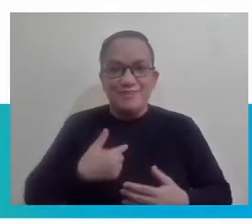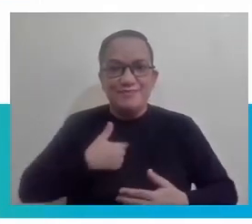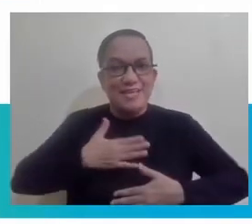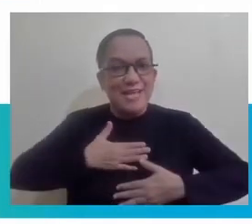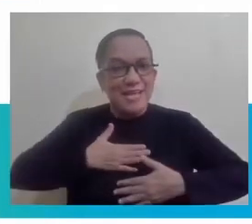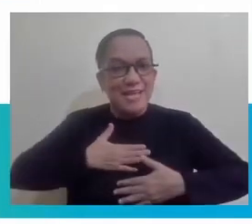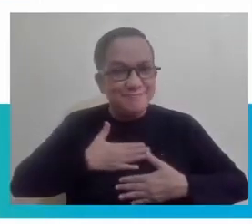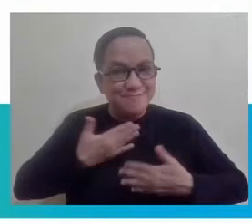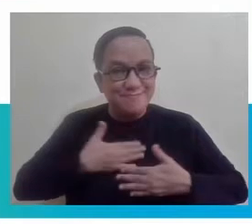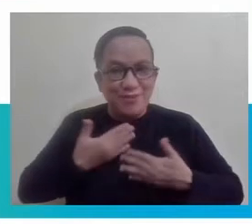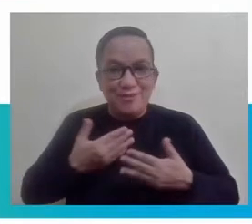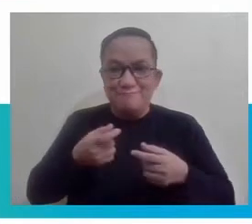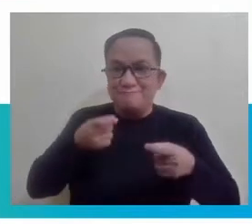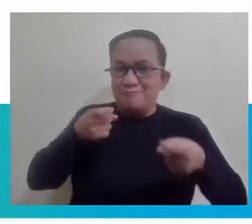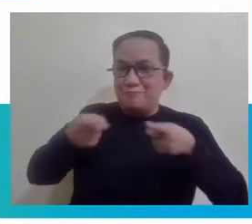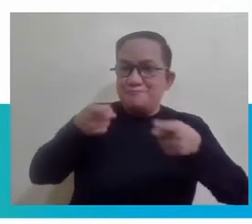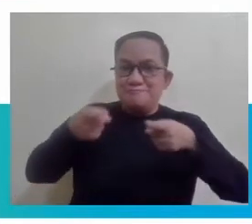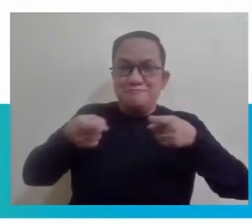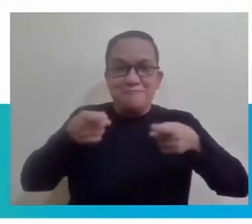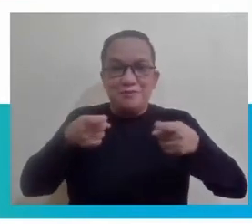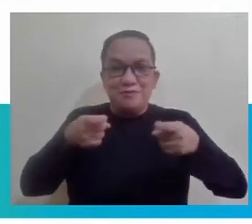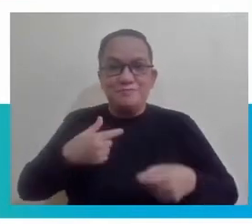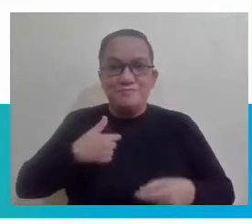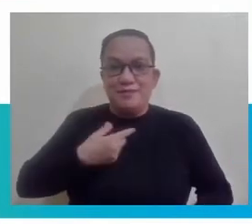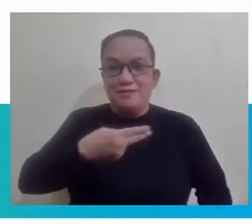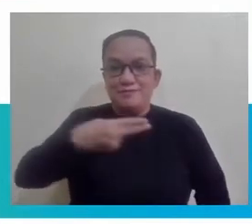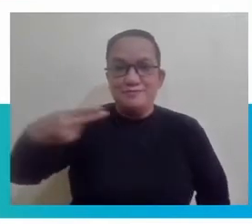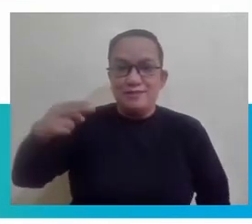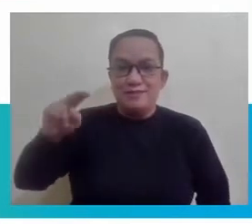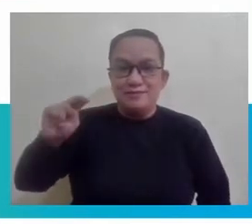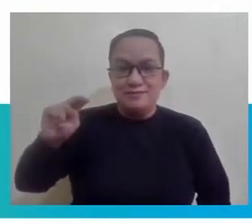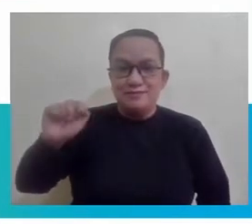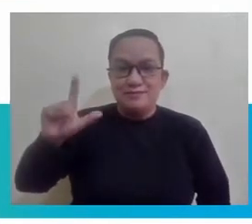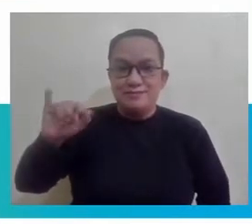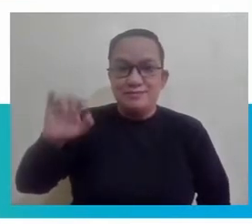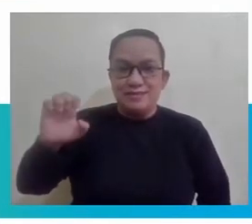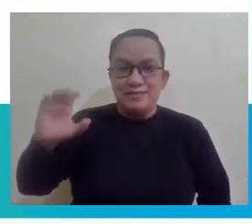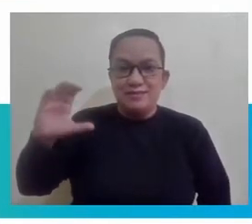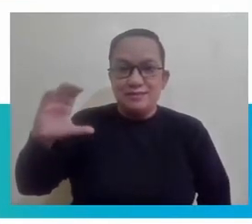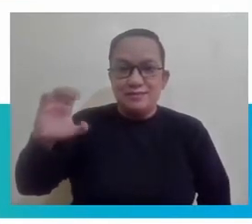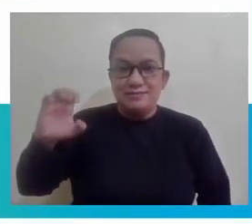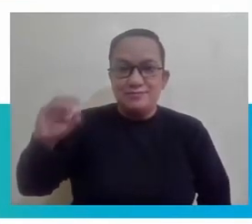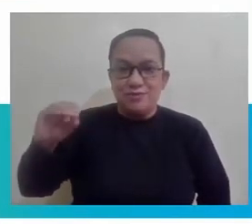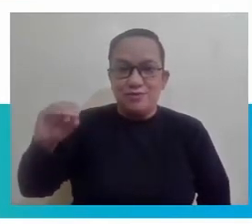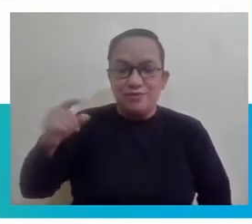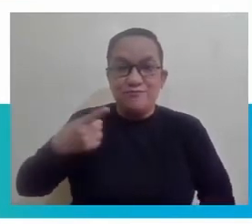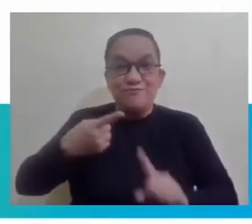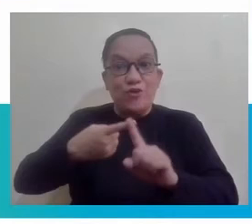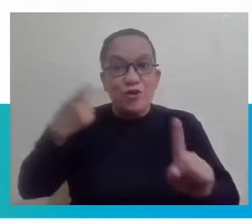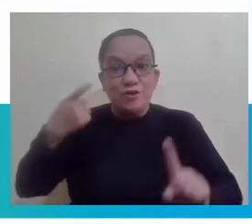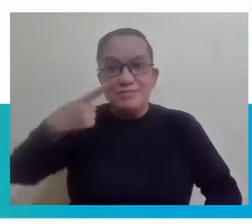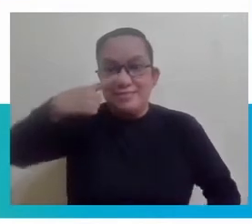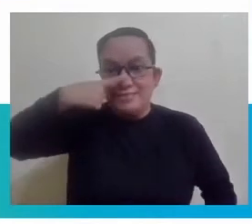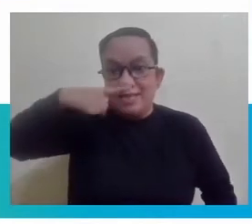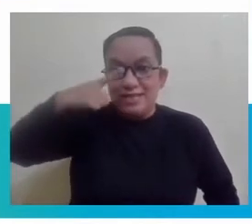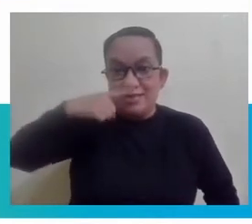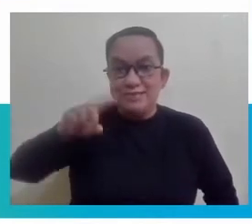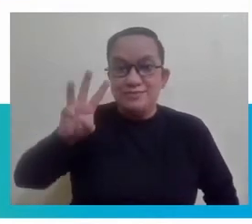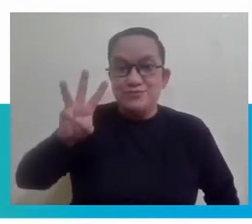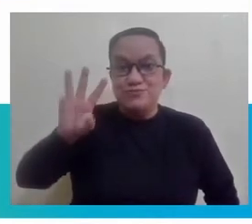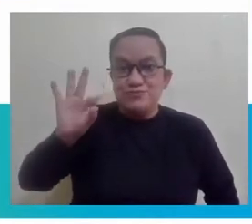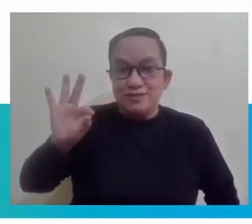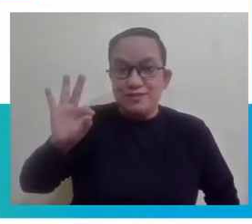Natalie Paholyotin, CEO of WWF Thailand, and I will be your moderator for today. WWF is the world's